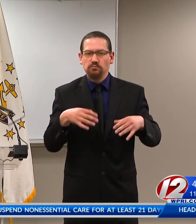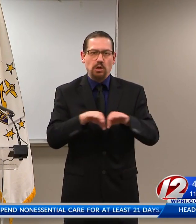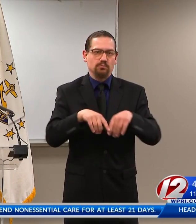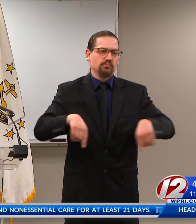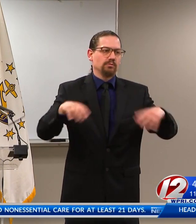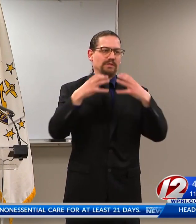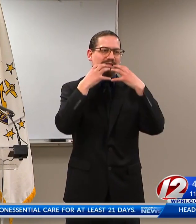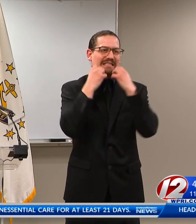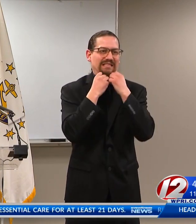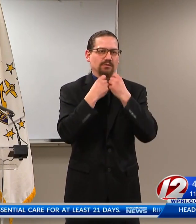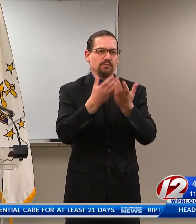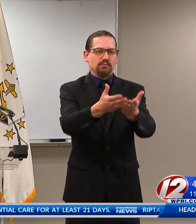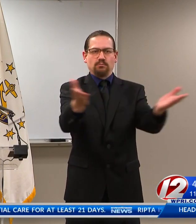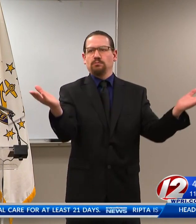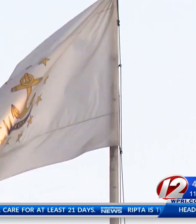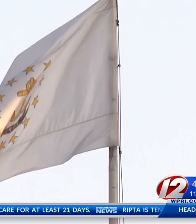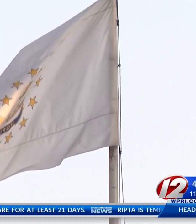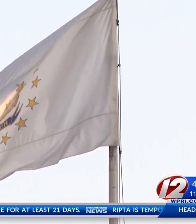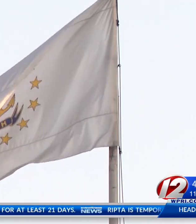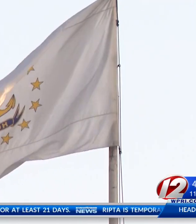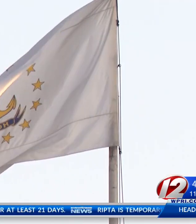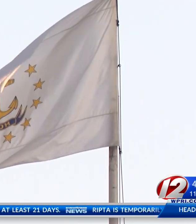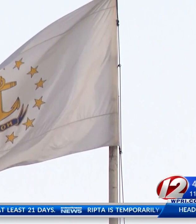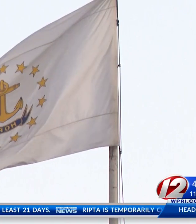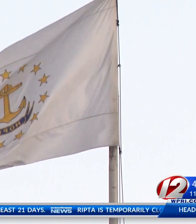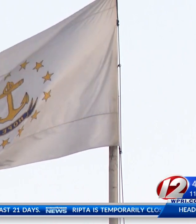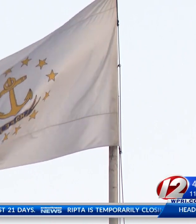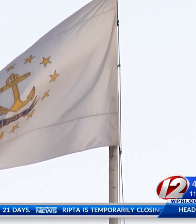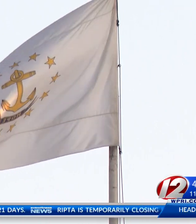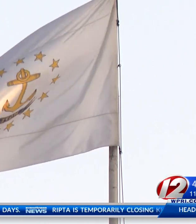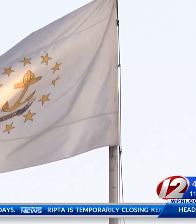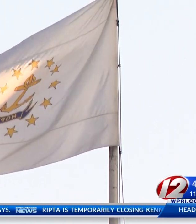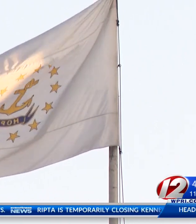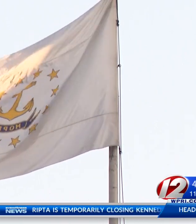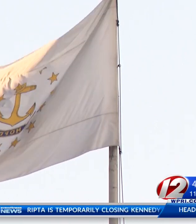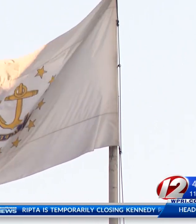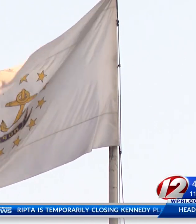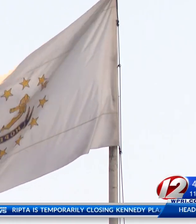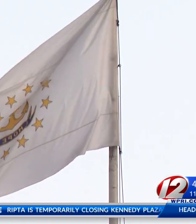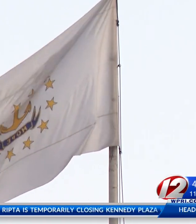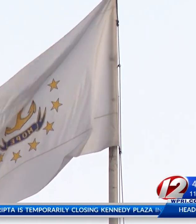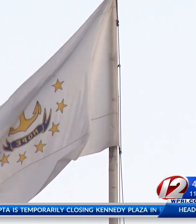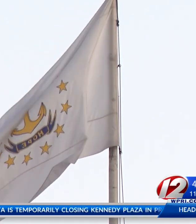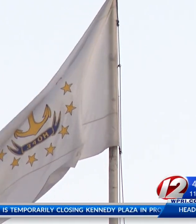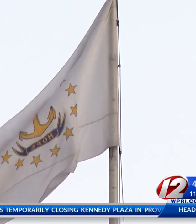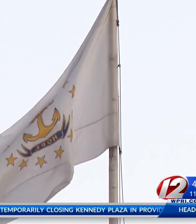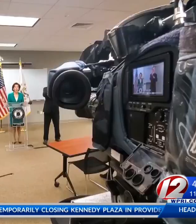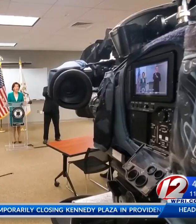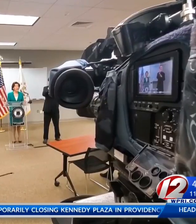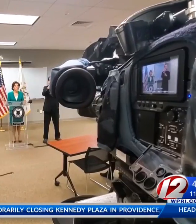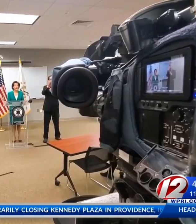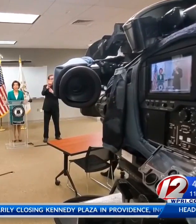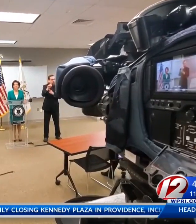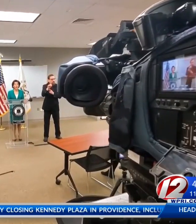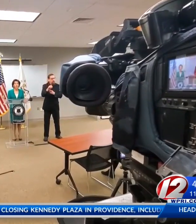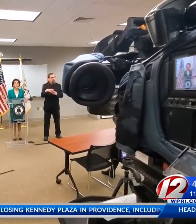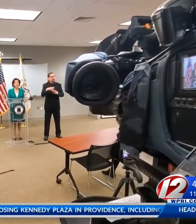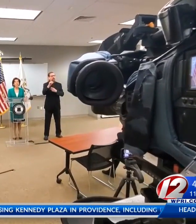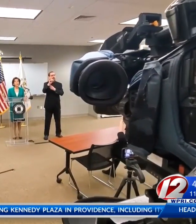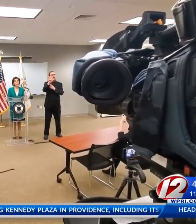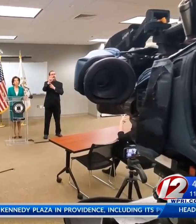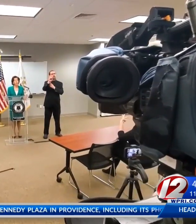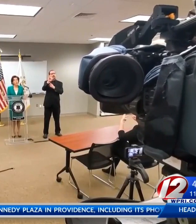life, healthy and safe. Raimondo encouraging all businesses to have their employees work remotely, announcing free